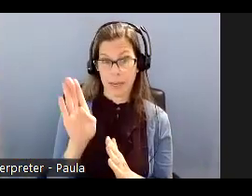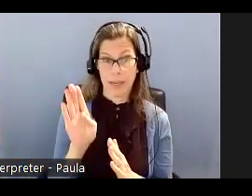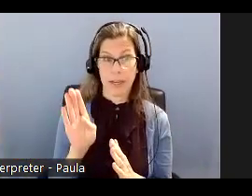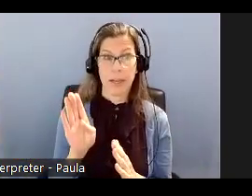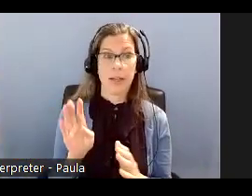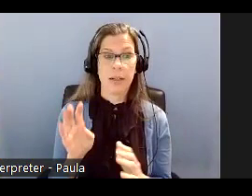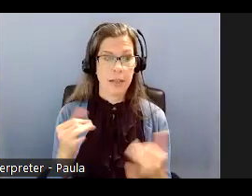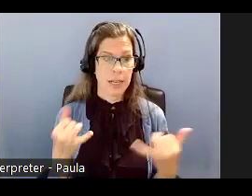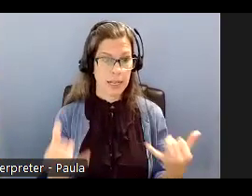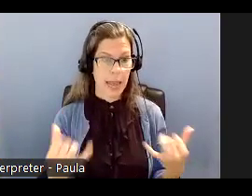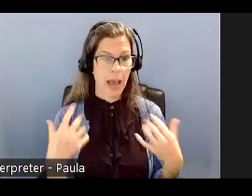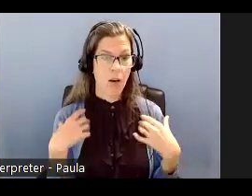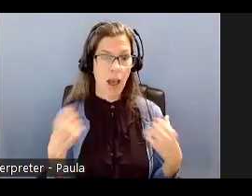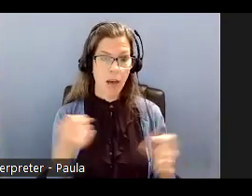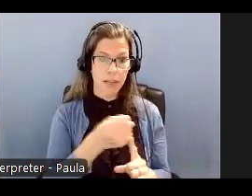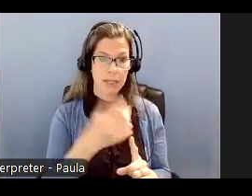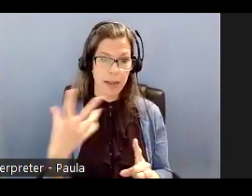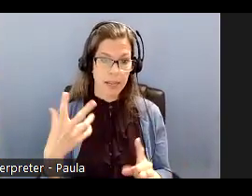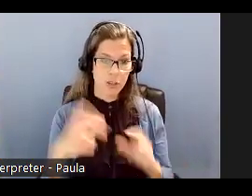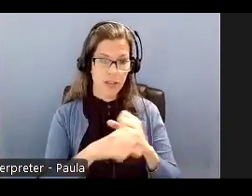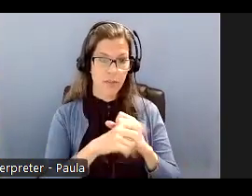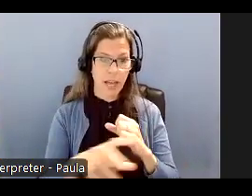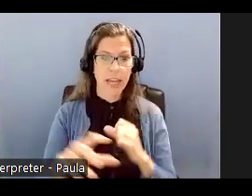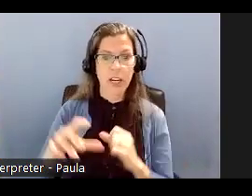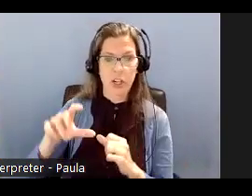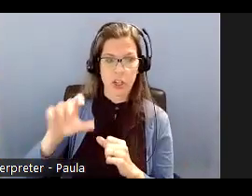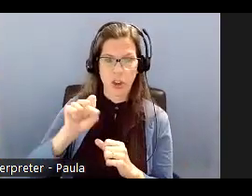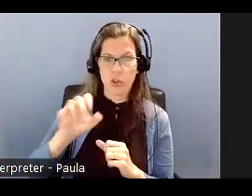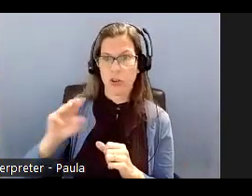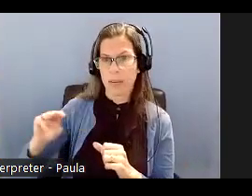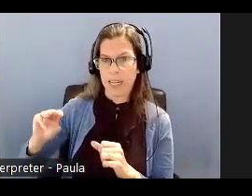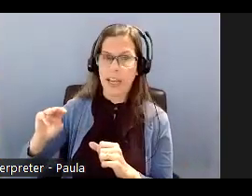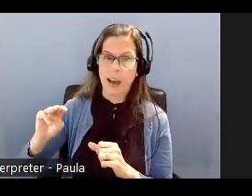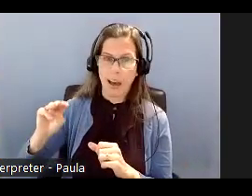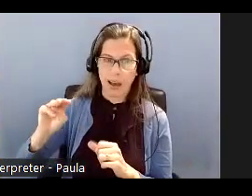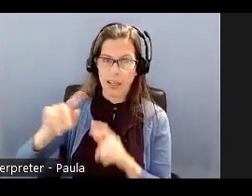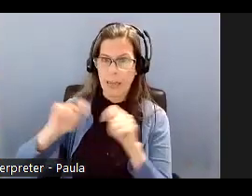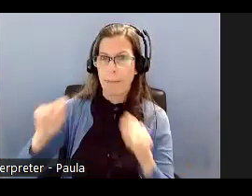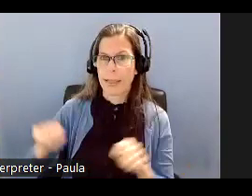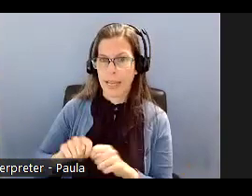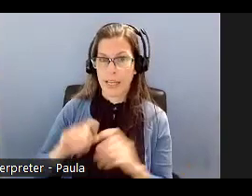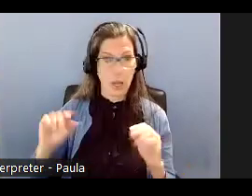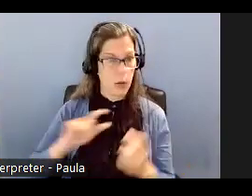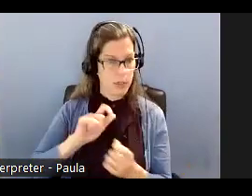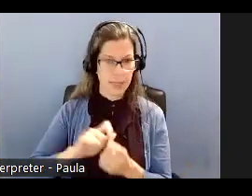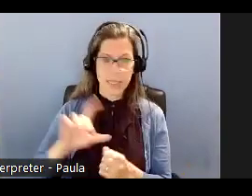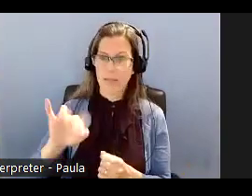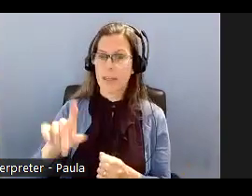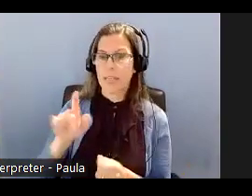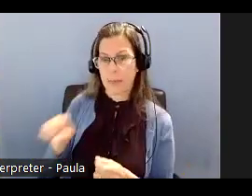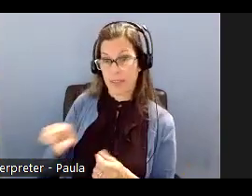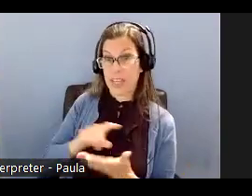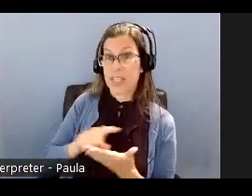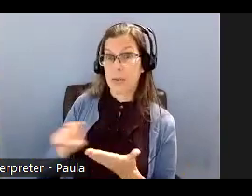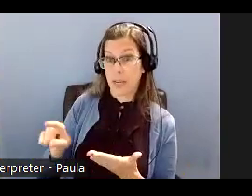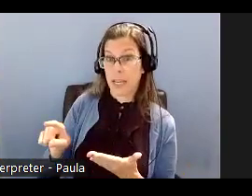expansion client flyer, social media post templates, things of that nature. So I don't have a specific date, but this week is when we'll